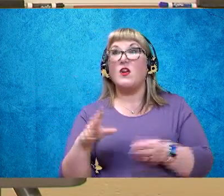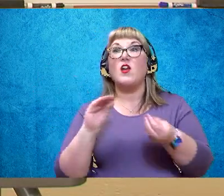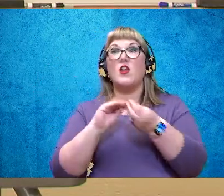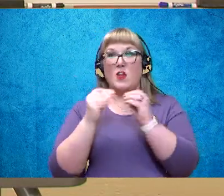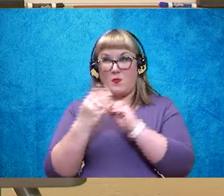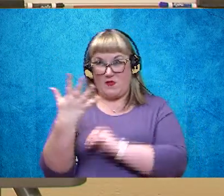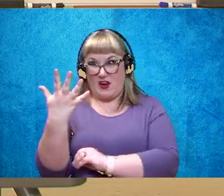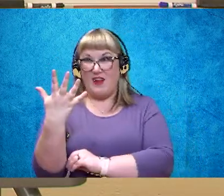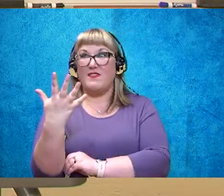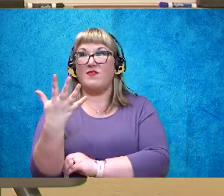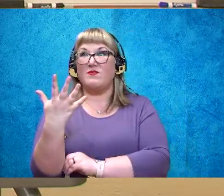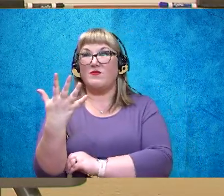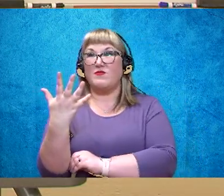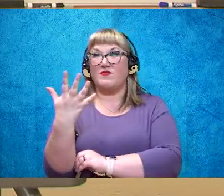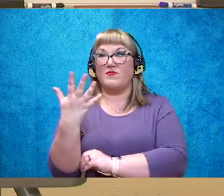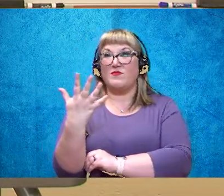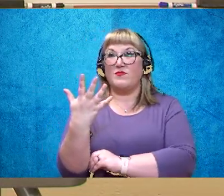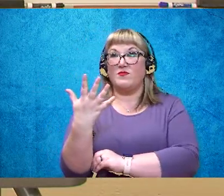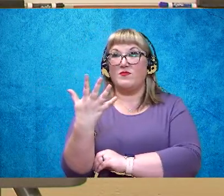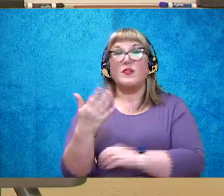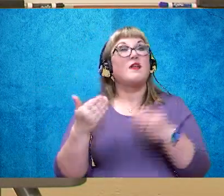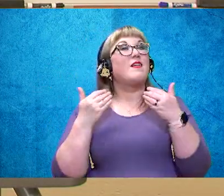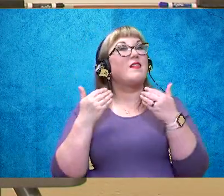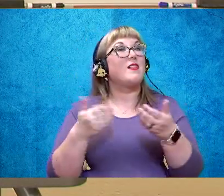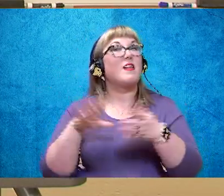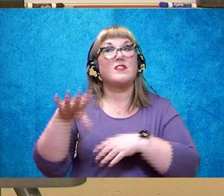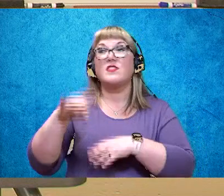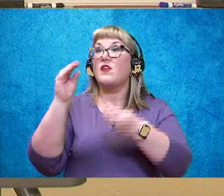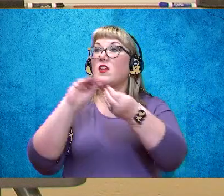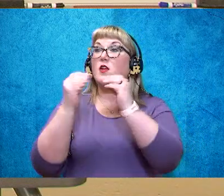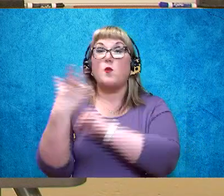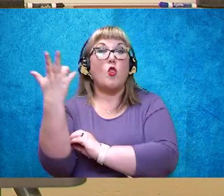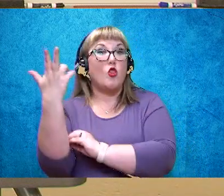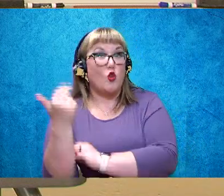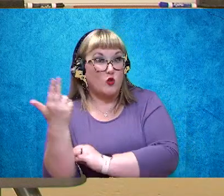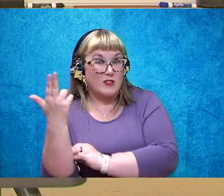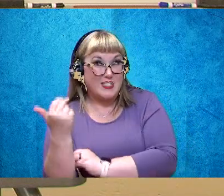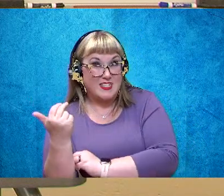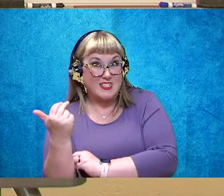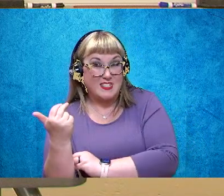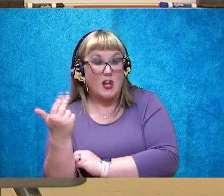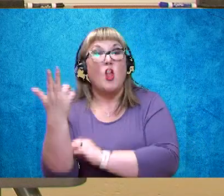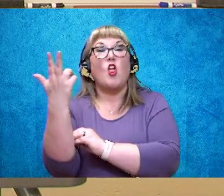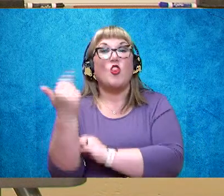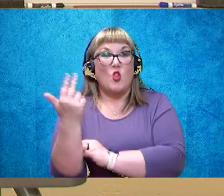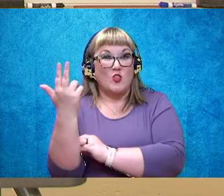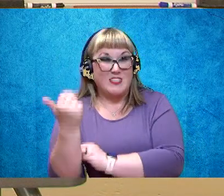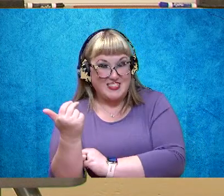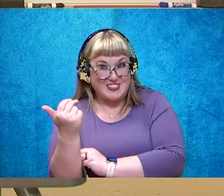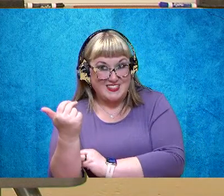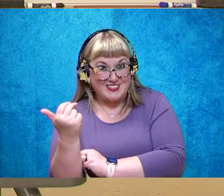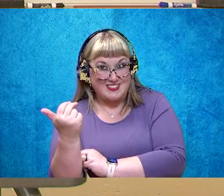5. All right, now let's find number 13. You find number 13?